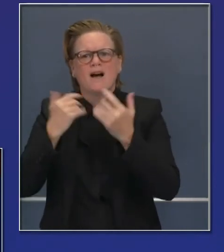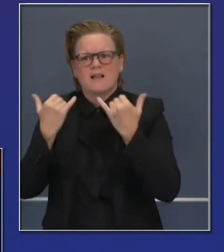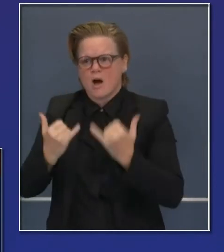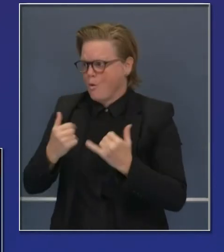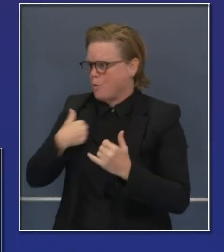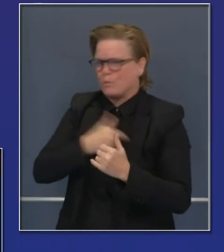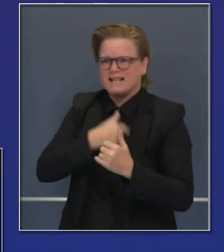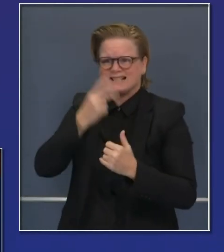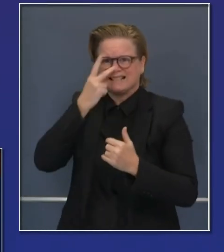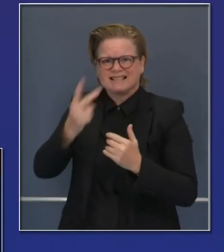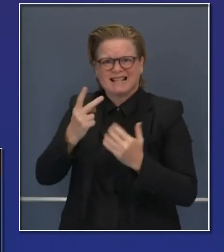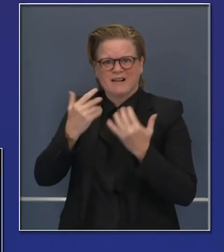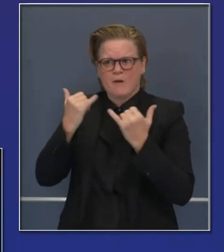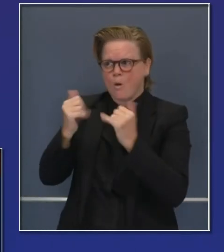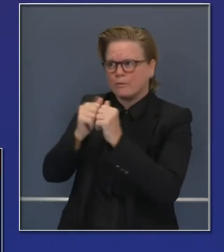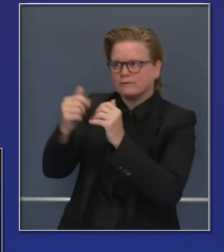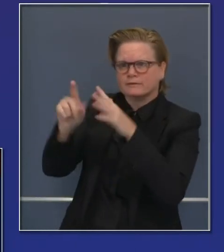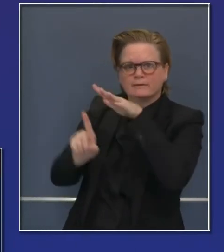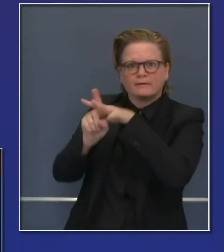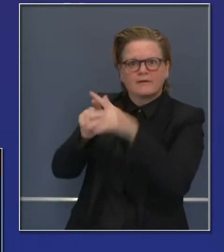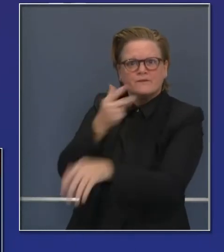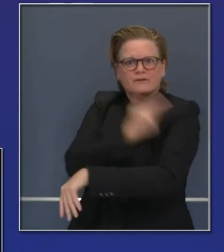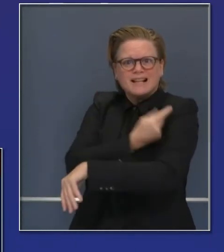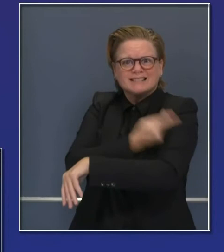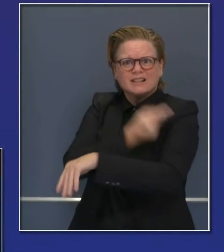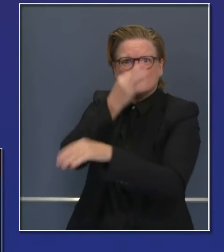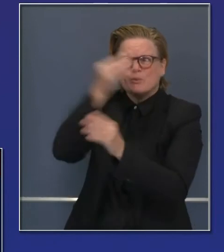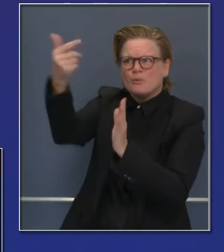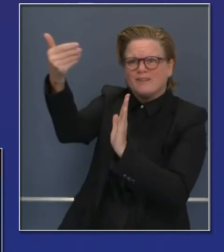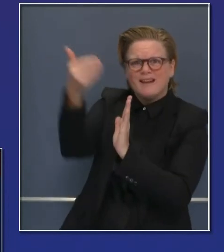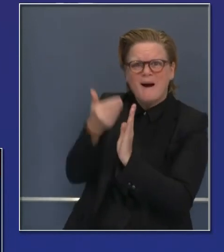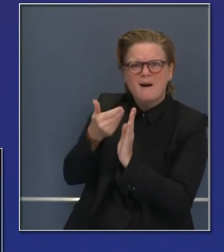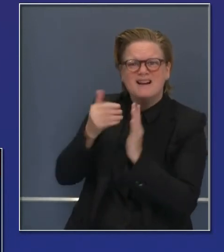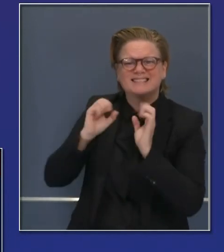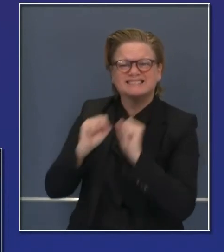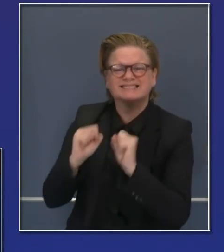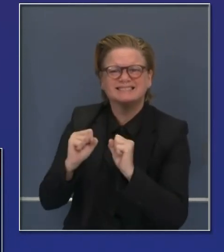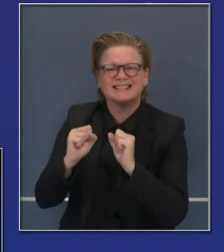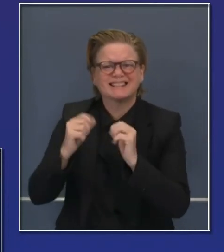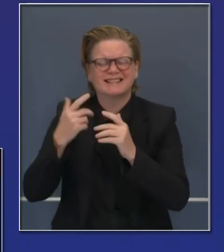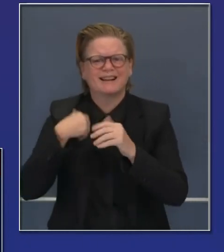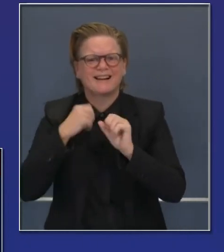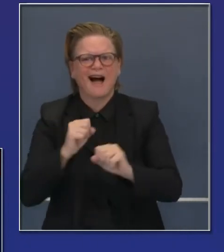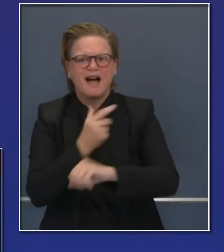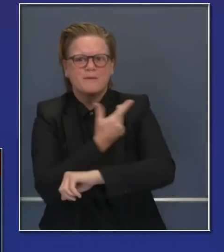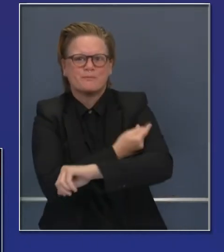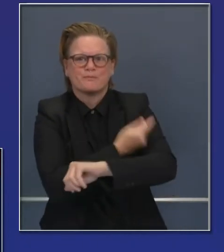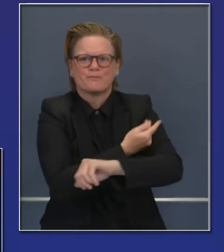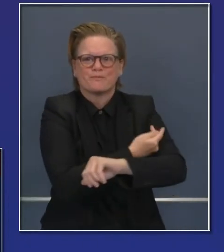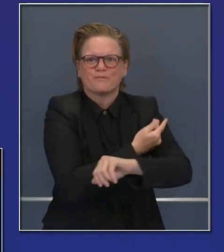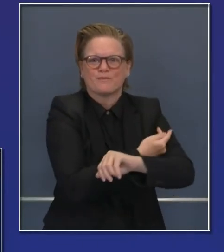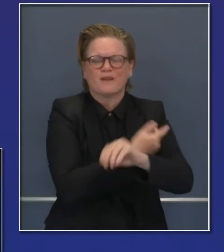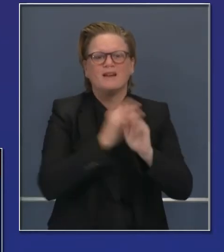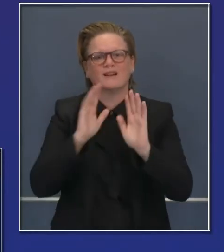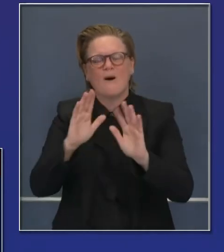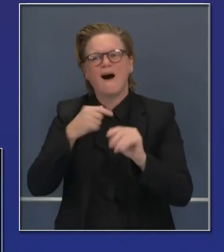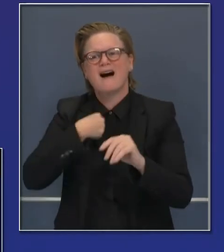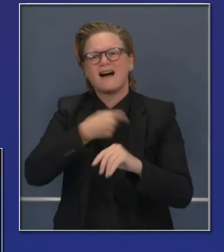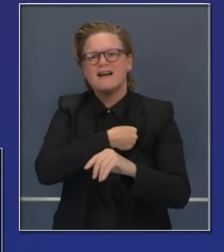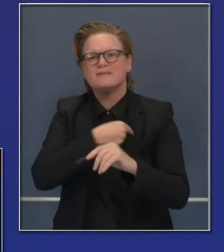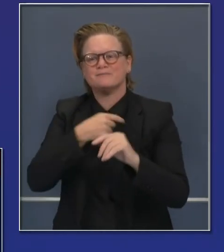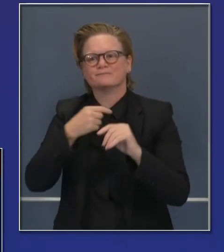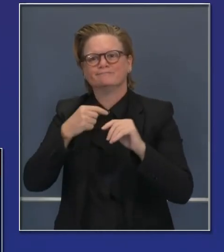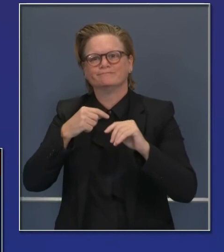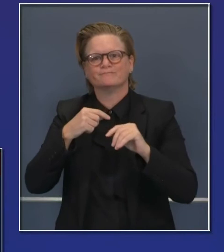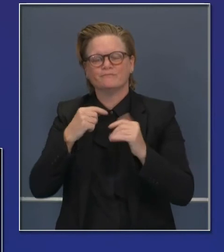real accessibility, real availability. We do not anticipate having to do this once again, but we really all need to